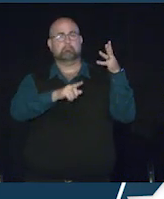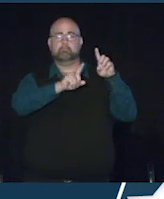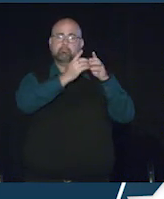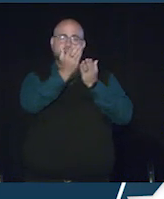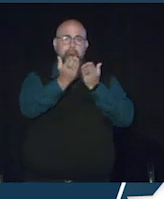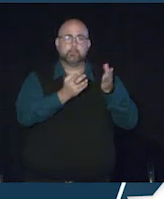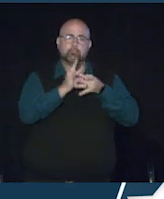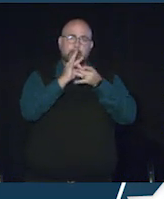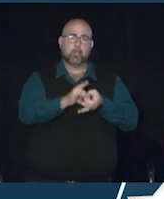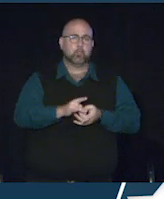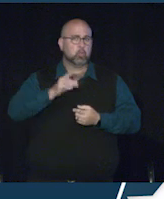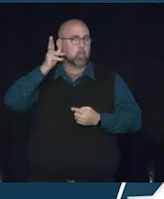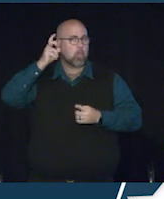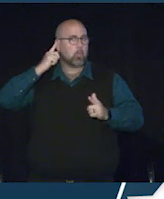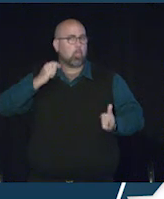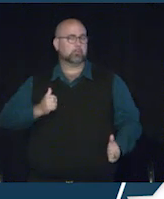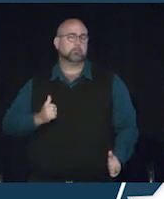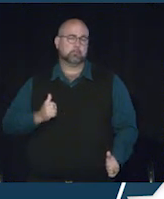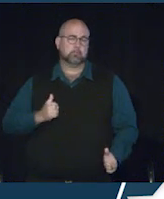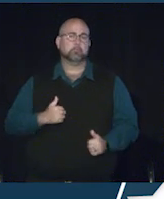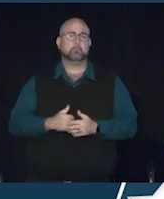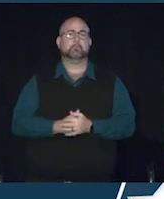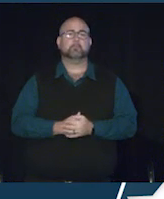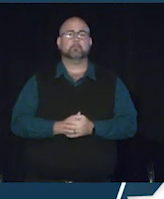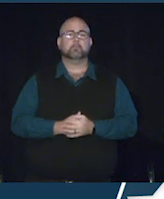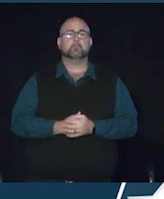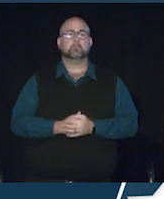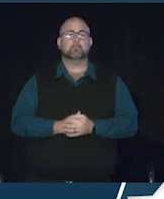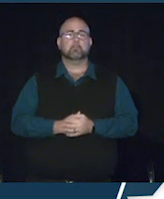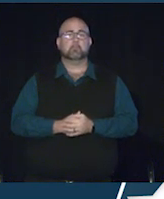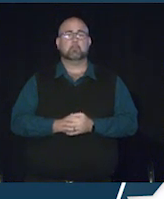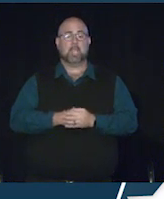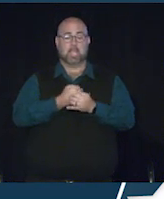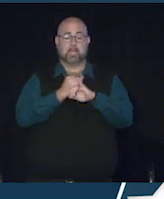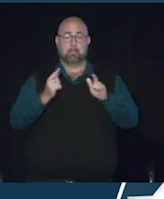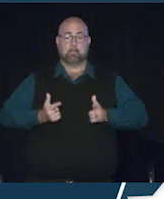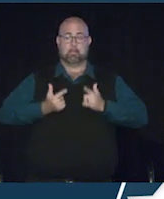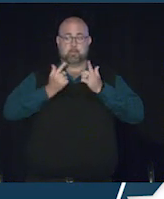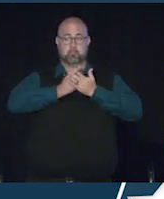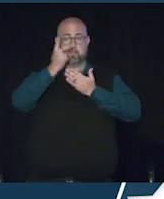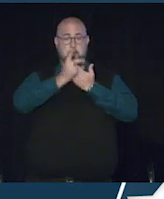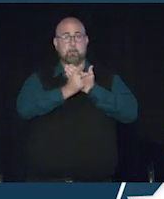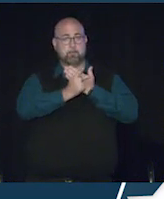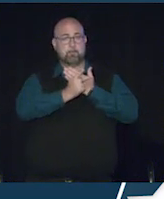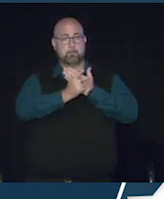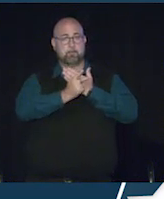services related to hearing loss. The Independent Living Program,